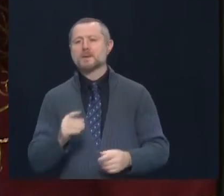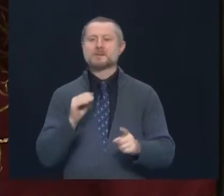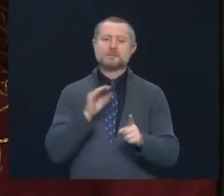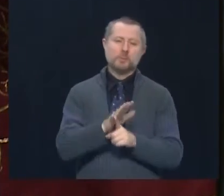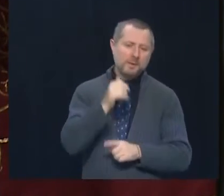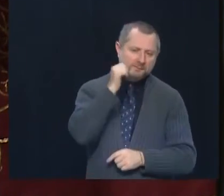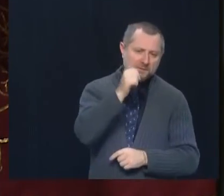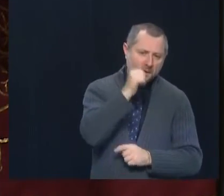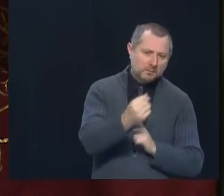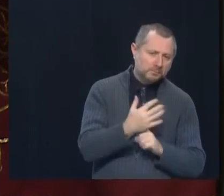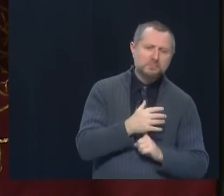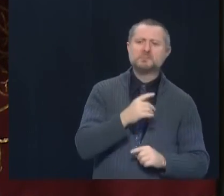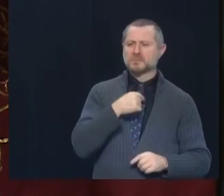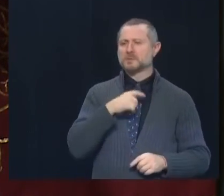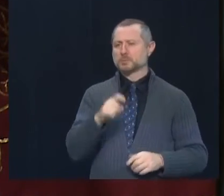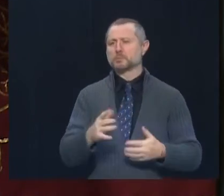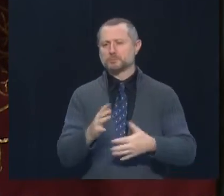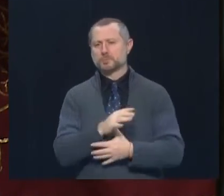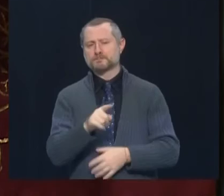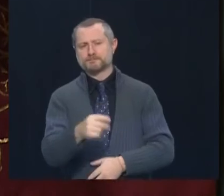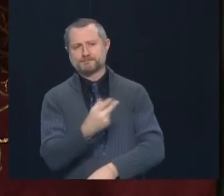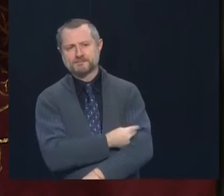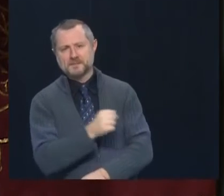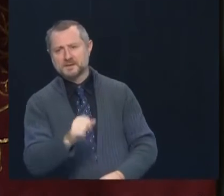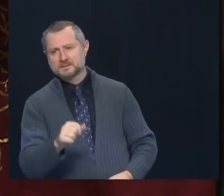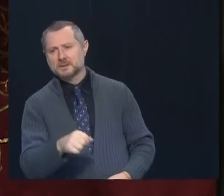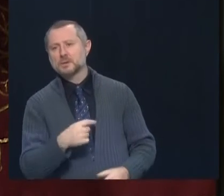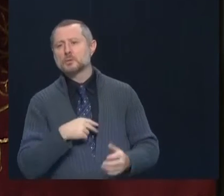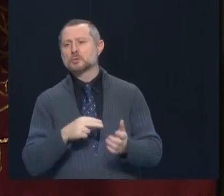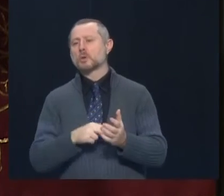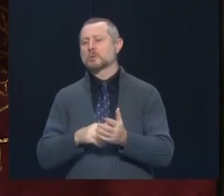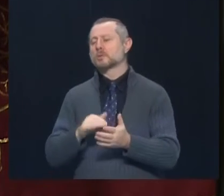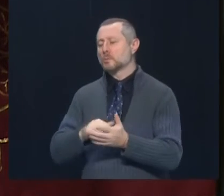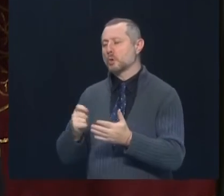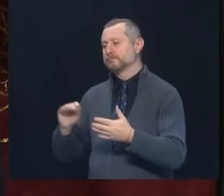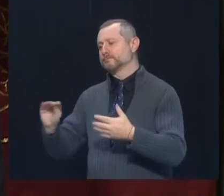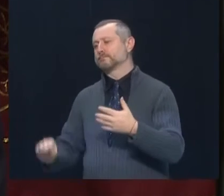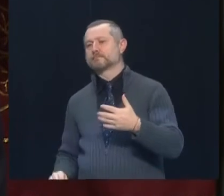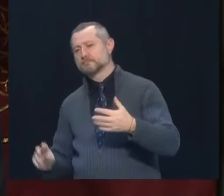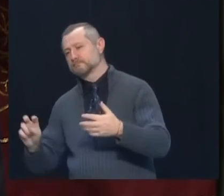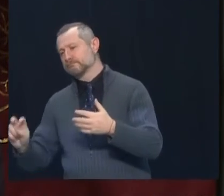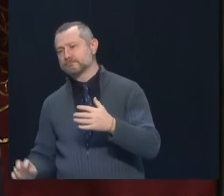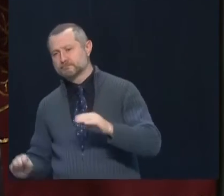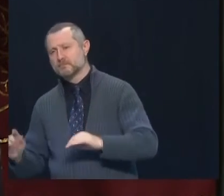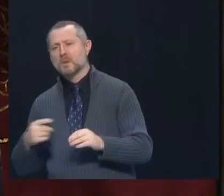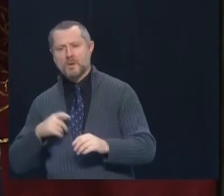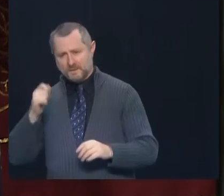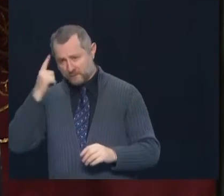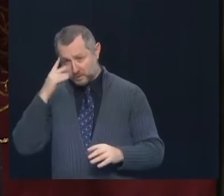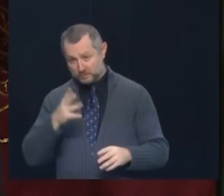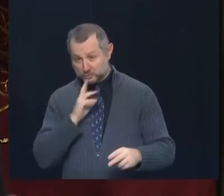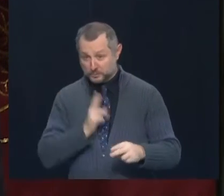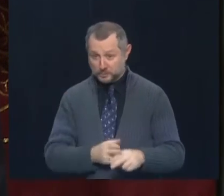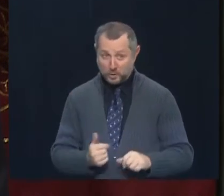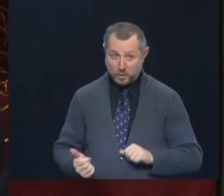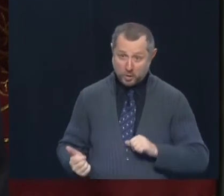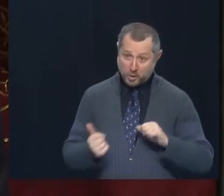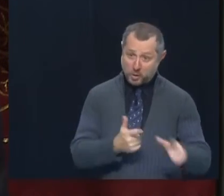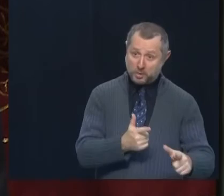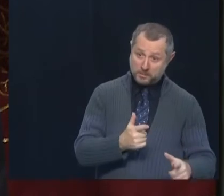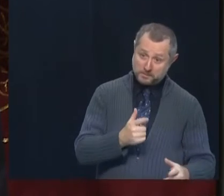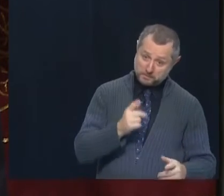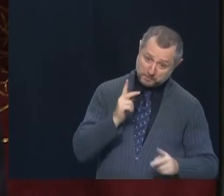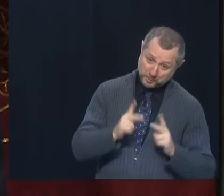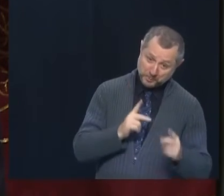ICU as well. So we are addressing, this is the prioritization. But as the governor mentioned before, it doesn't mean that every person's going in a nursing home